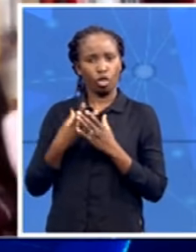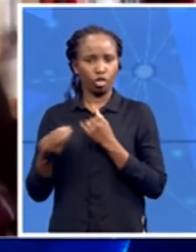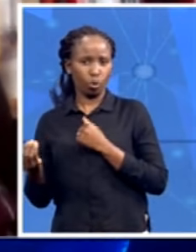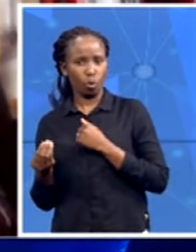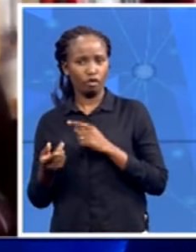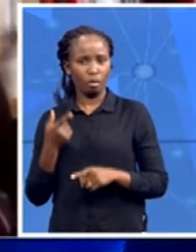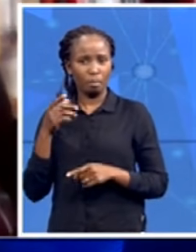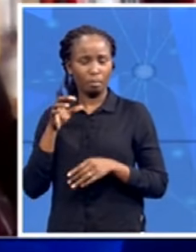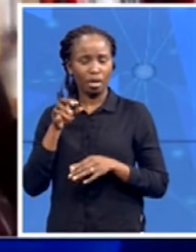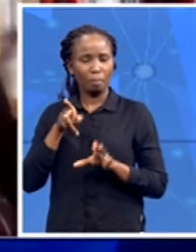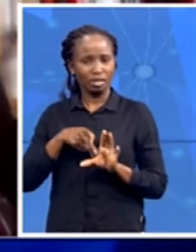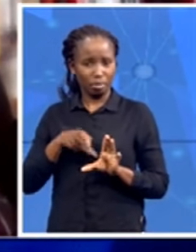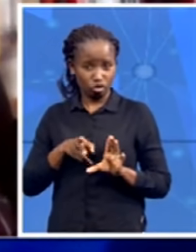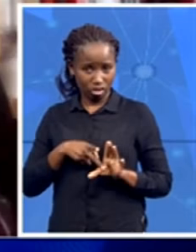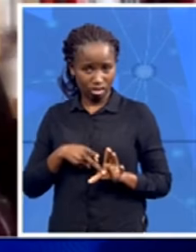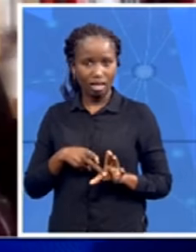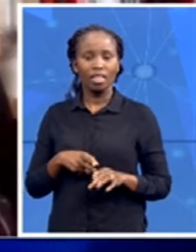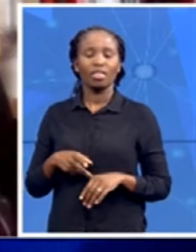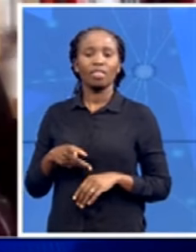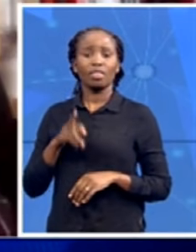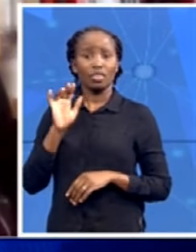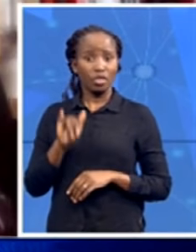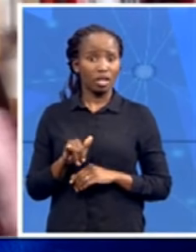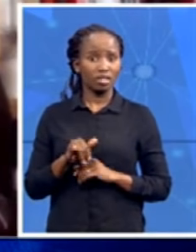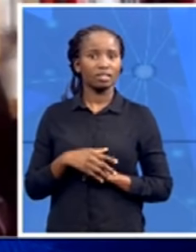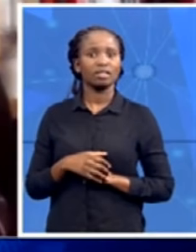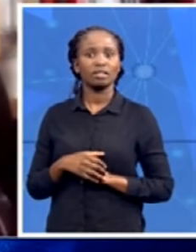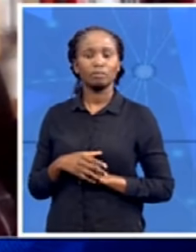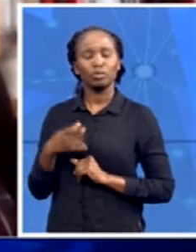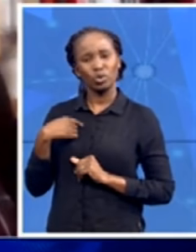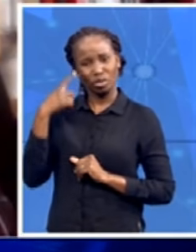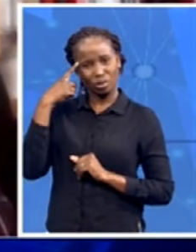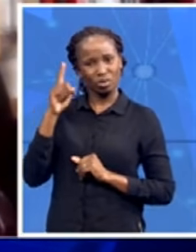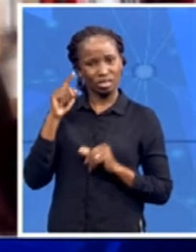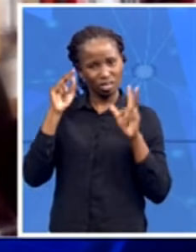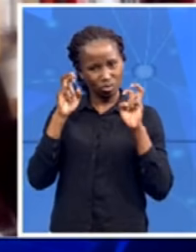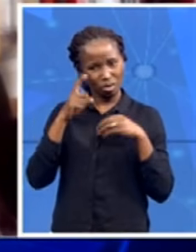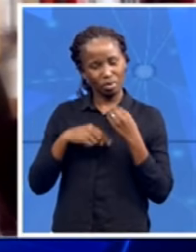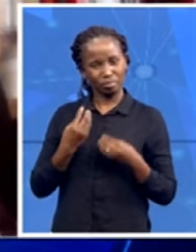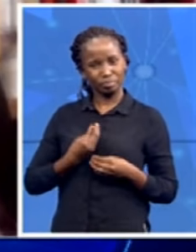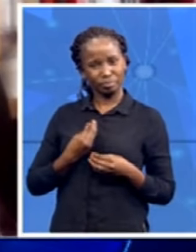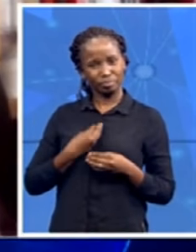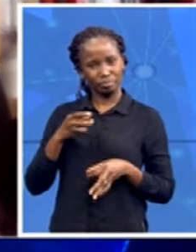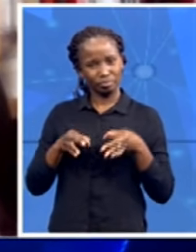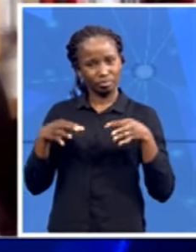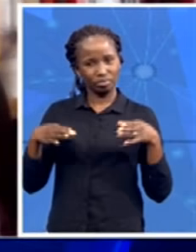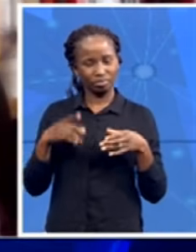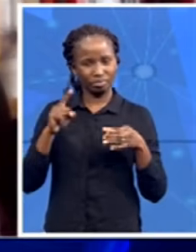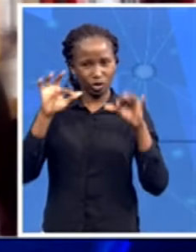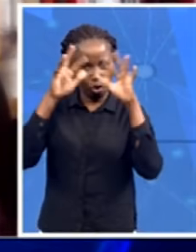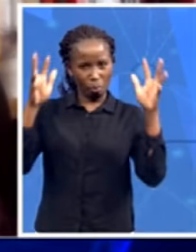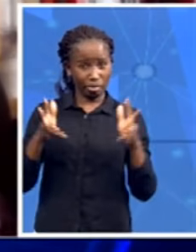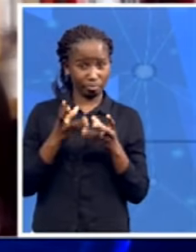Though I think the issue of youth political apathy is a global phenomenon. So I